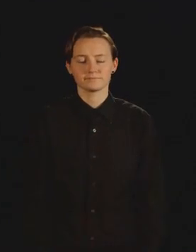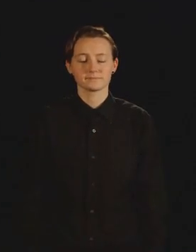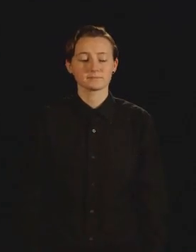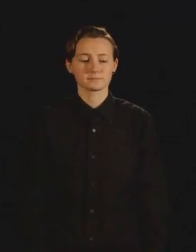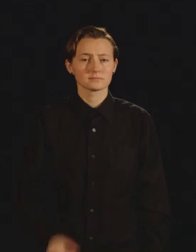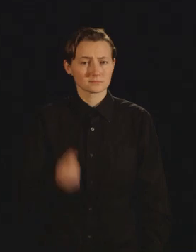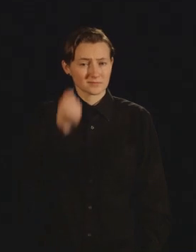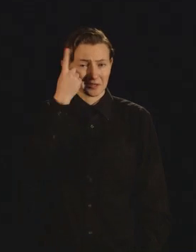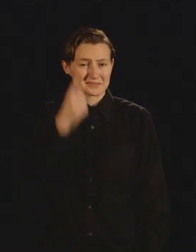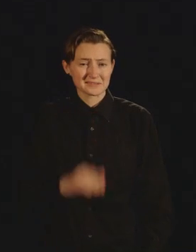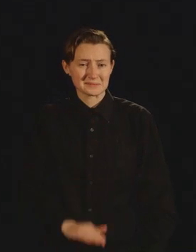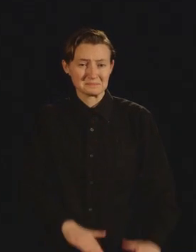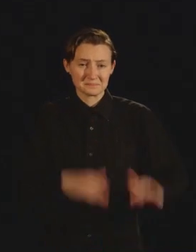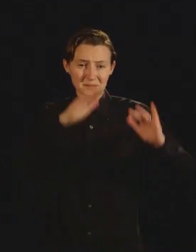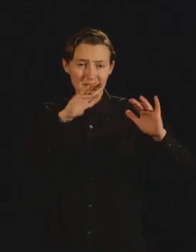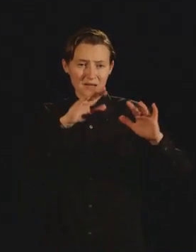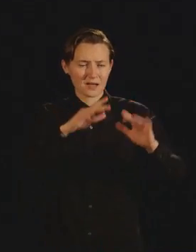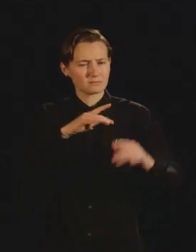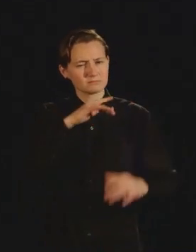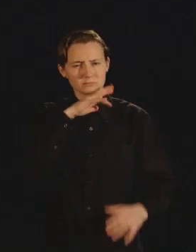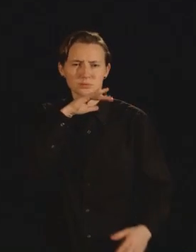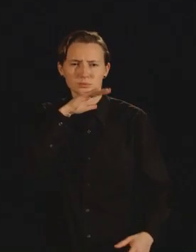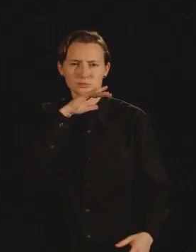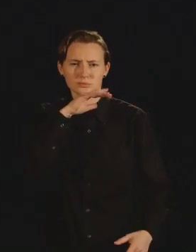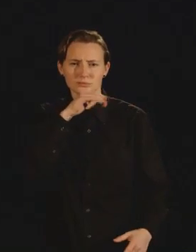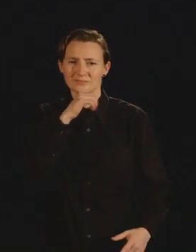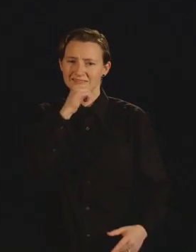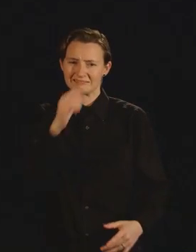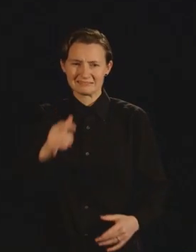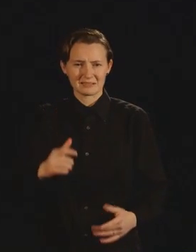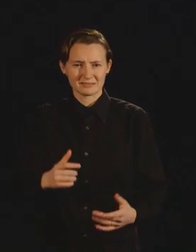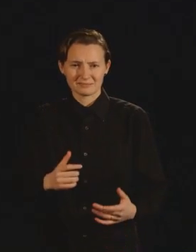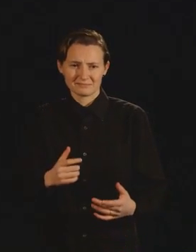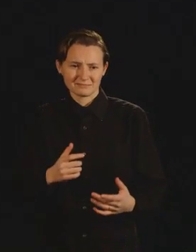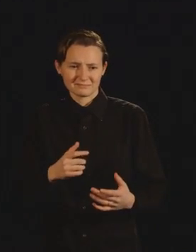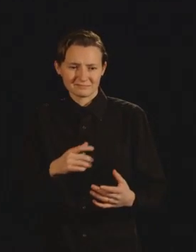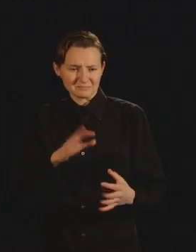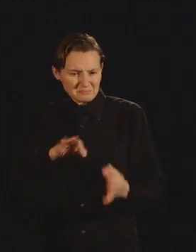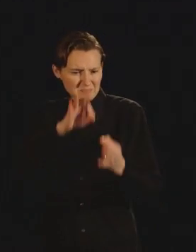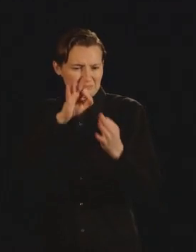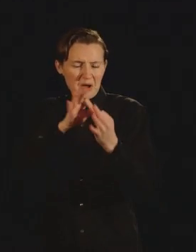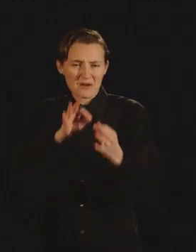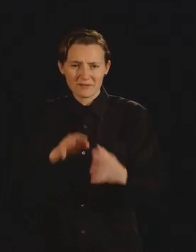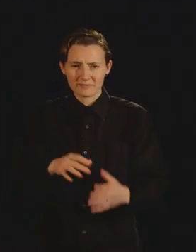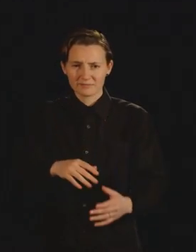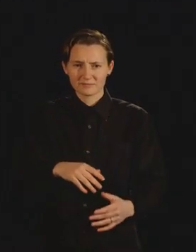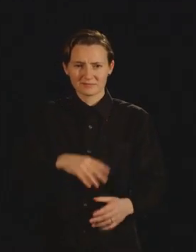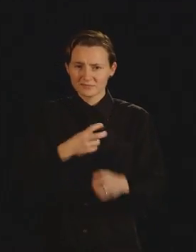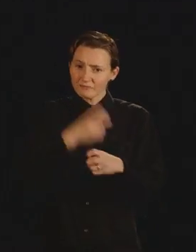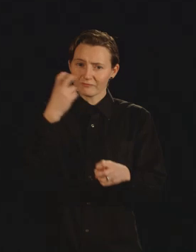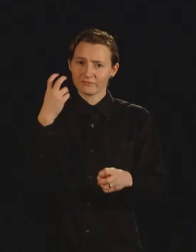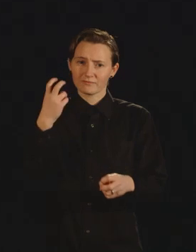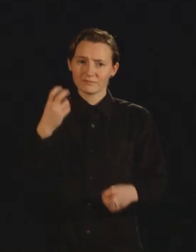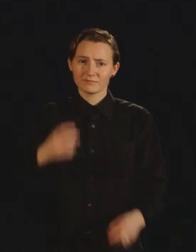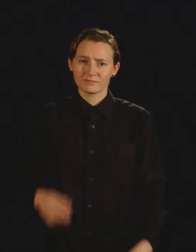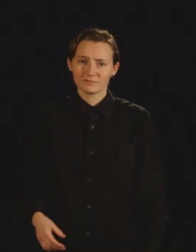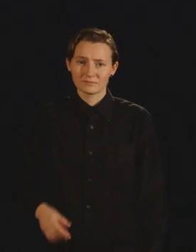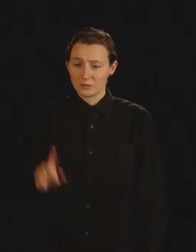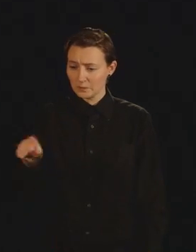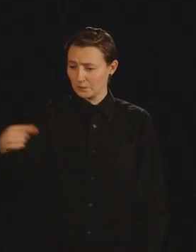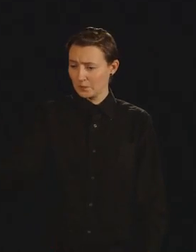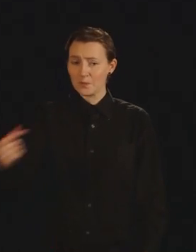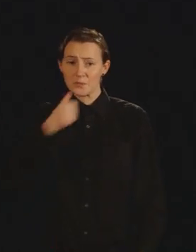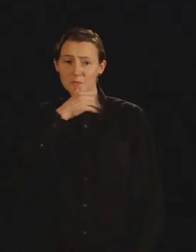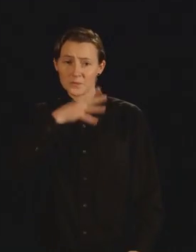Parenting is messy, and it's not for saints. And mothers aren't the only one who can